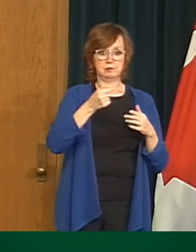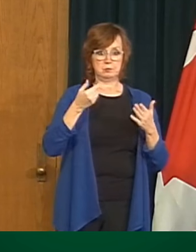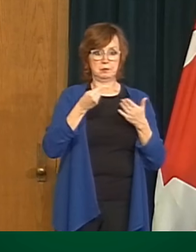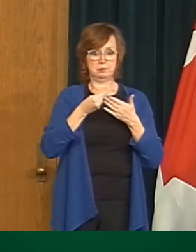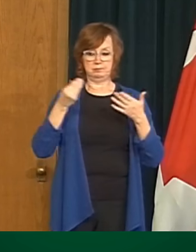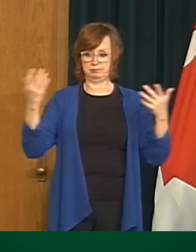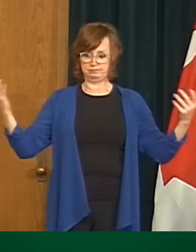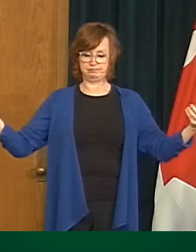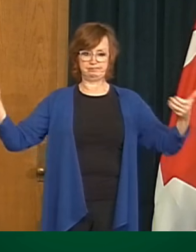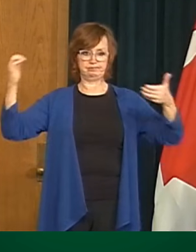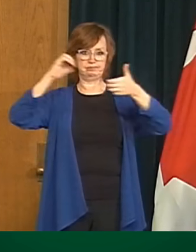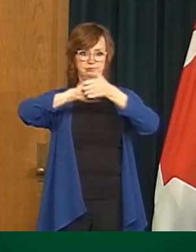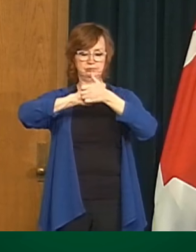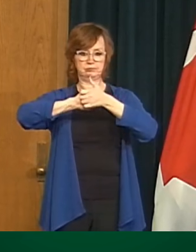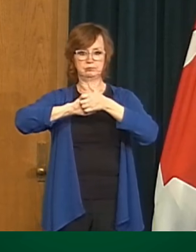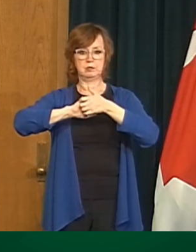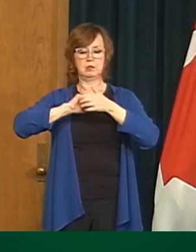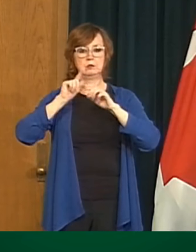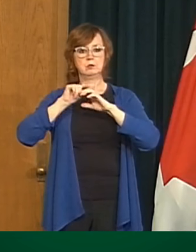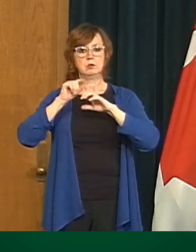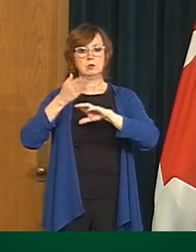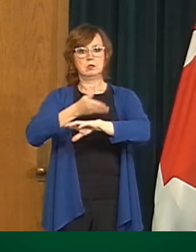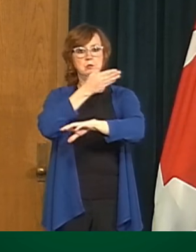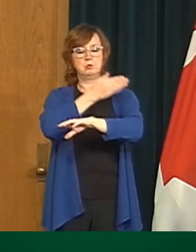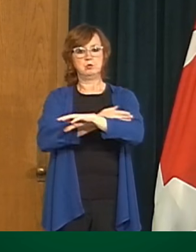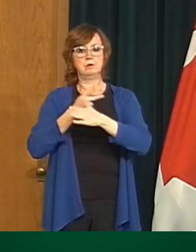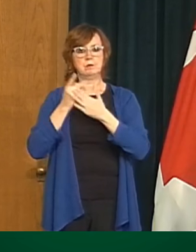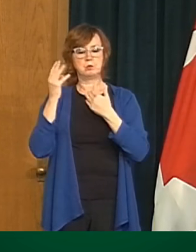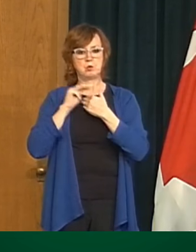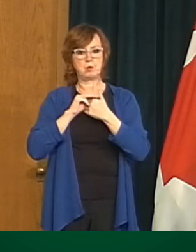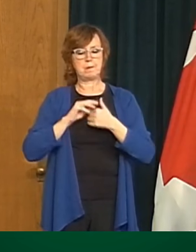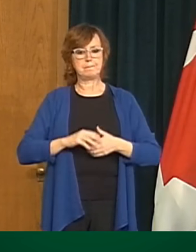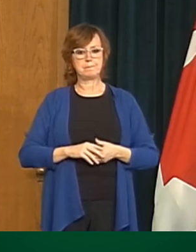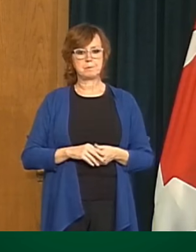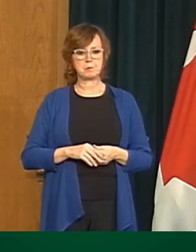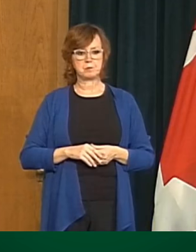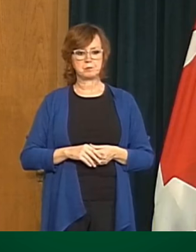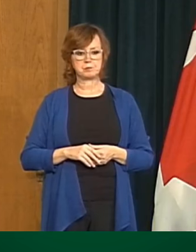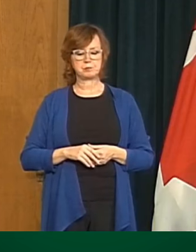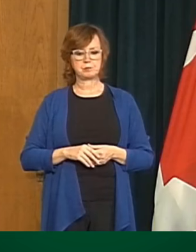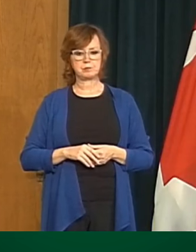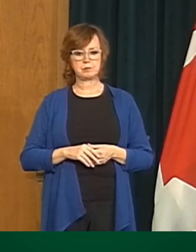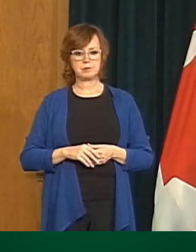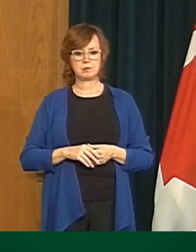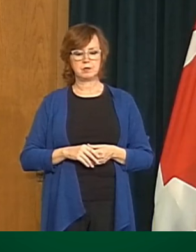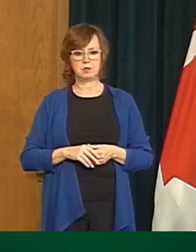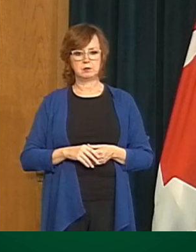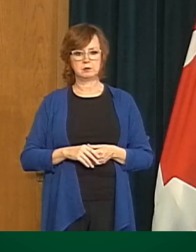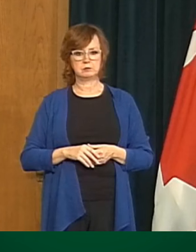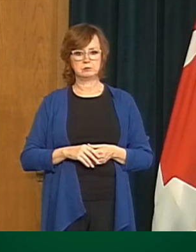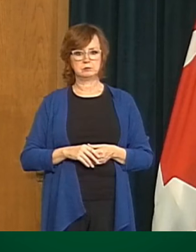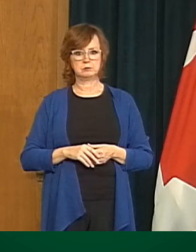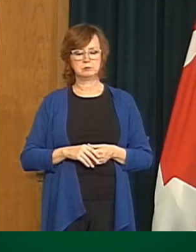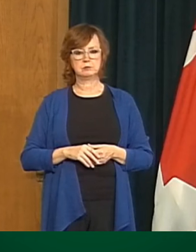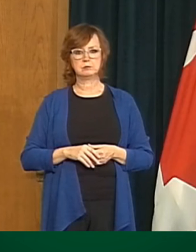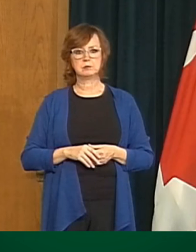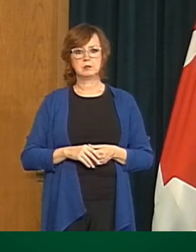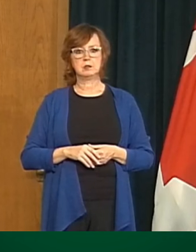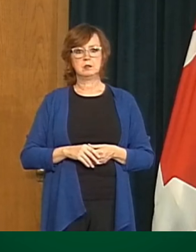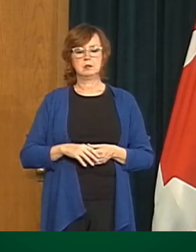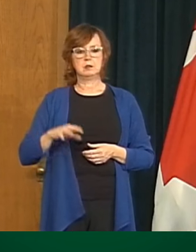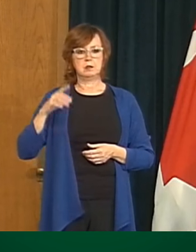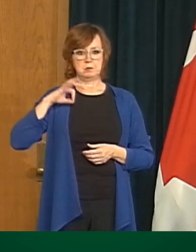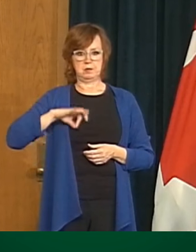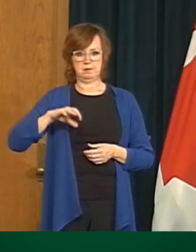enhancing those programs and making them more reactive, if you will, for Saskatchewan businesses. And the second piece